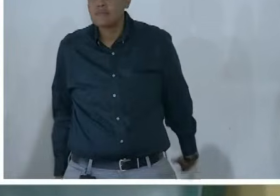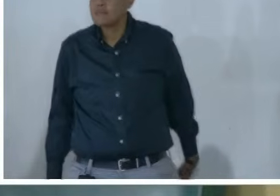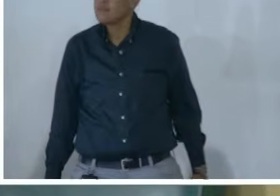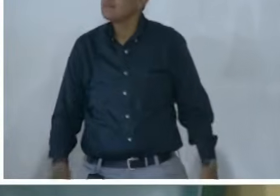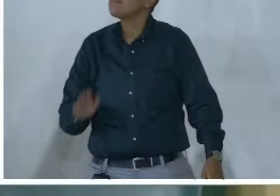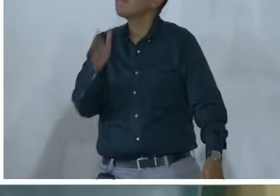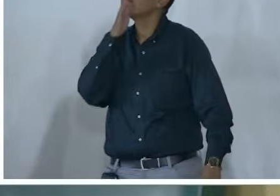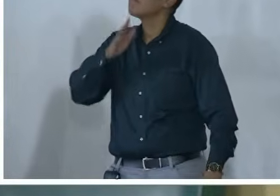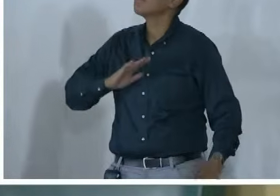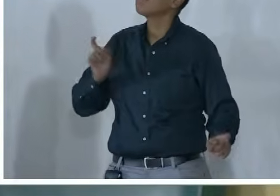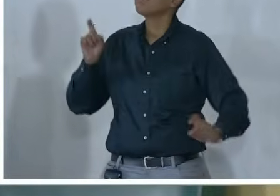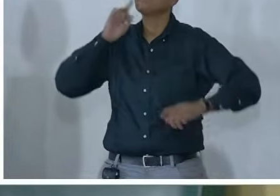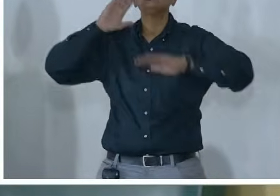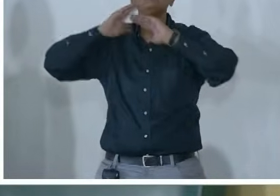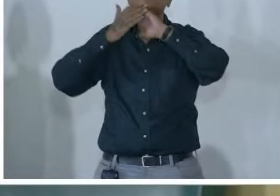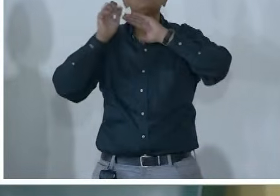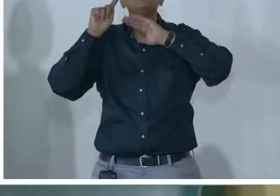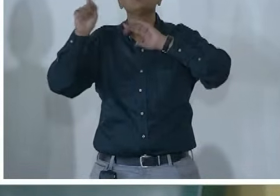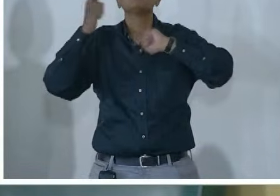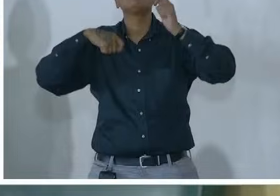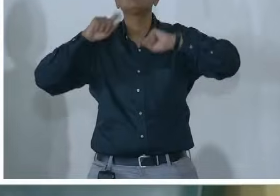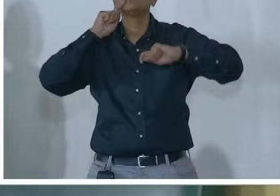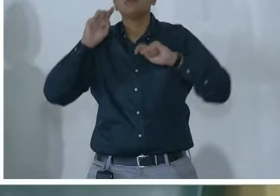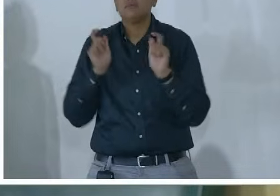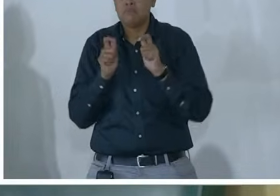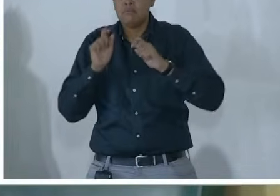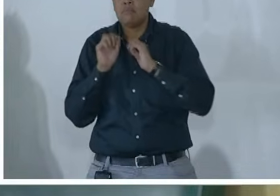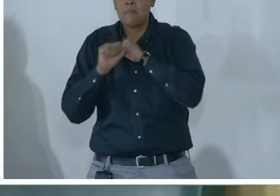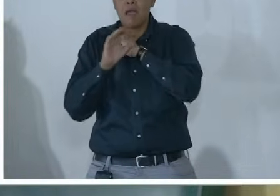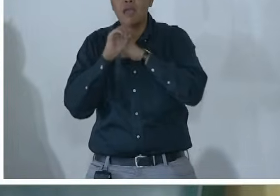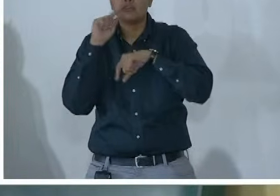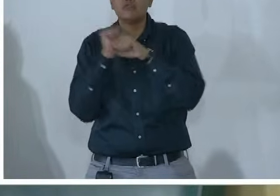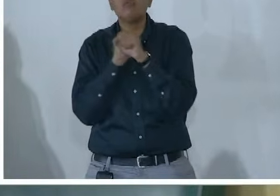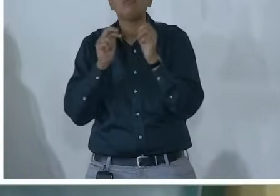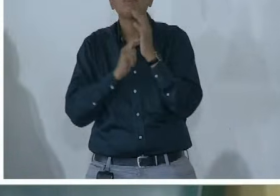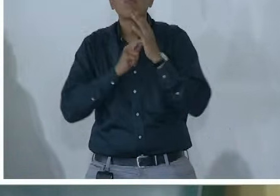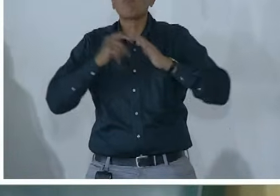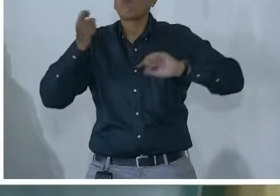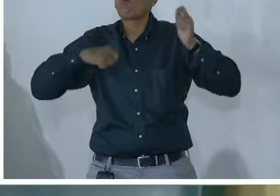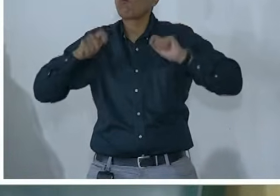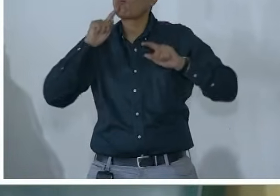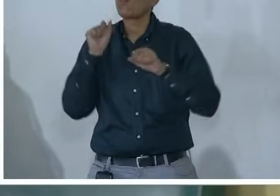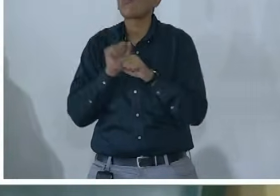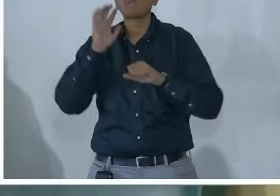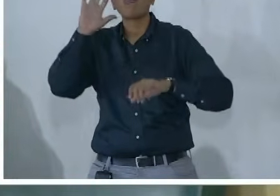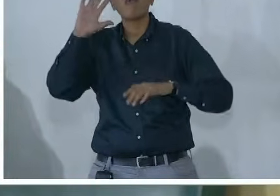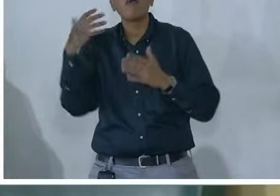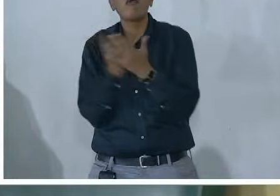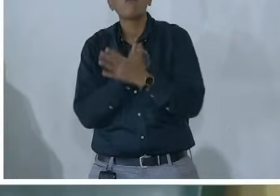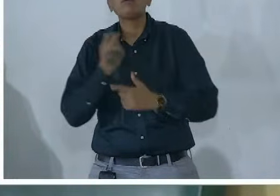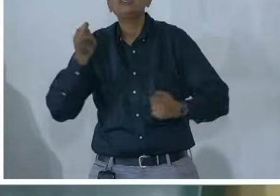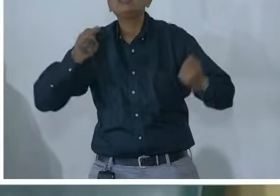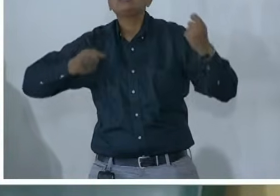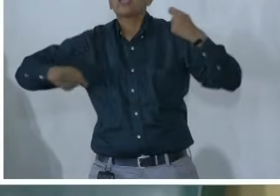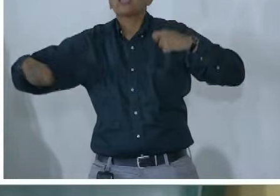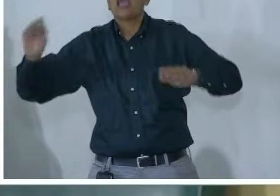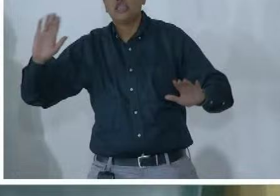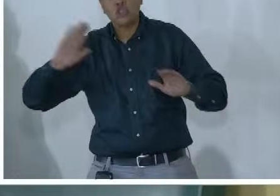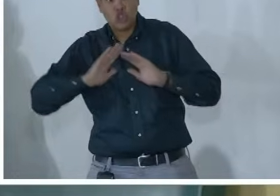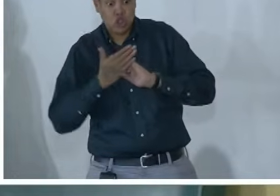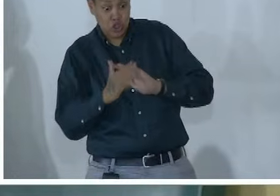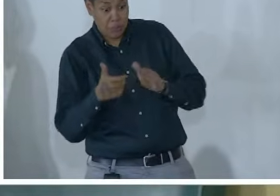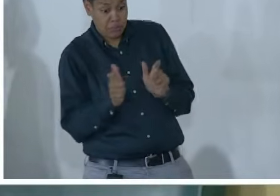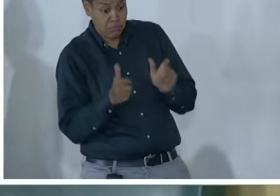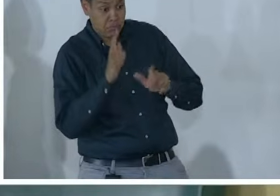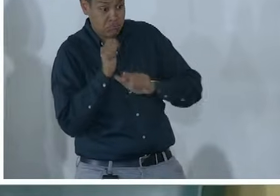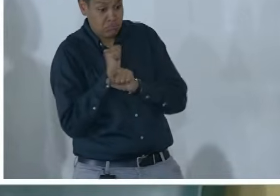Madam Speaker, the Jamaica Stock Exchange micromarket represents a transformative opportunity for Jamaica's